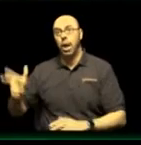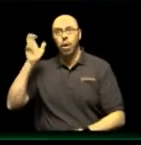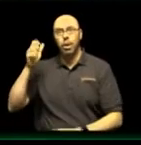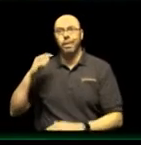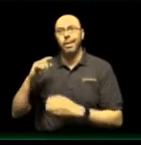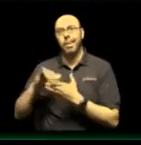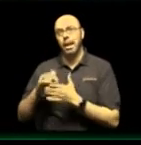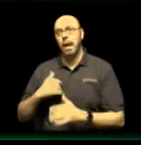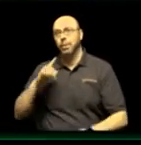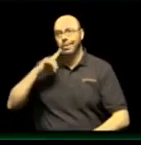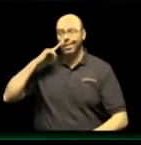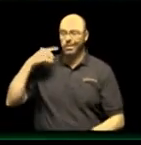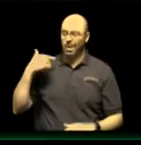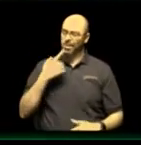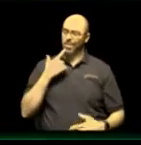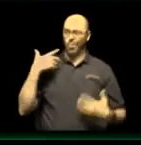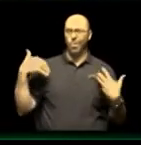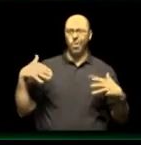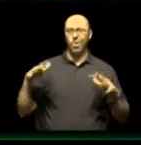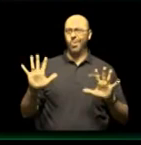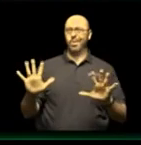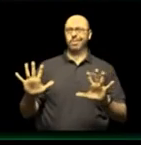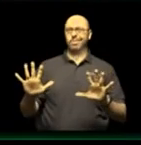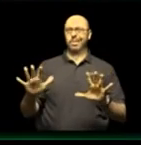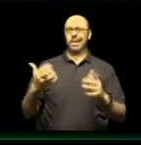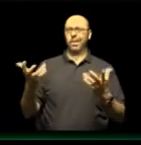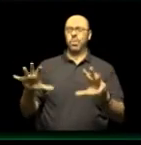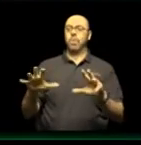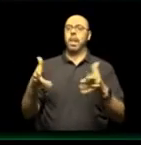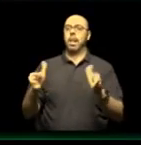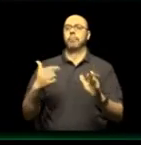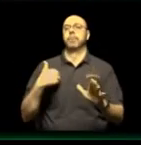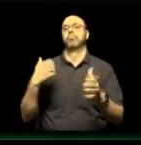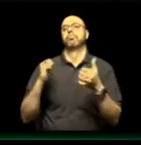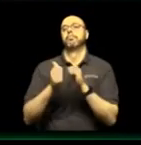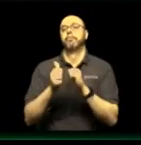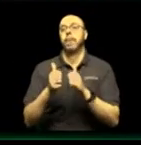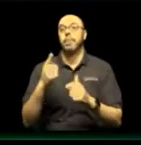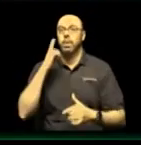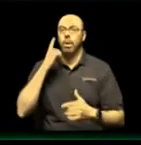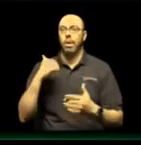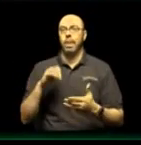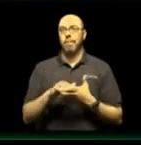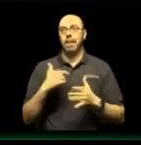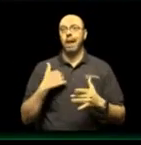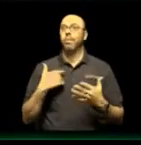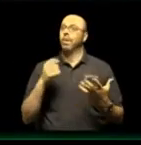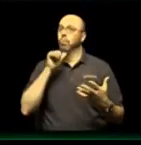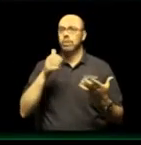said, "Whoa," they don't want to let me race. Okay, they thought I would wreck